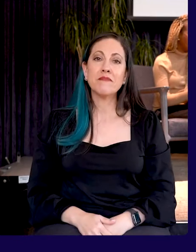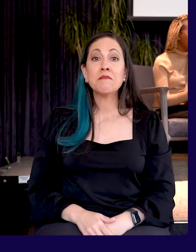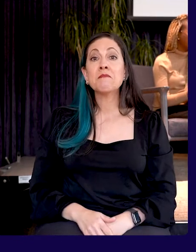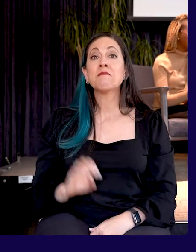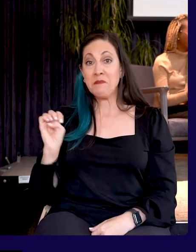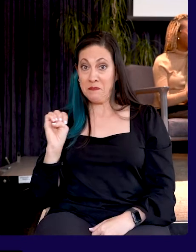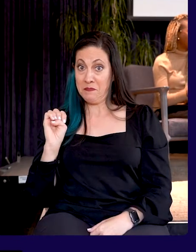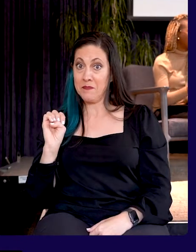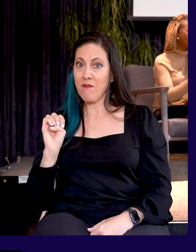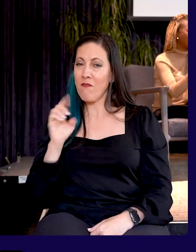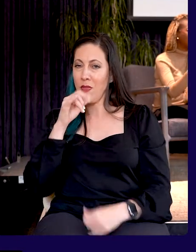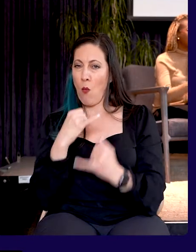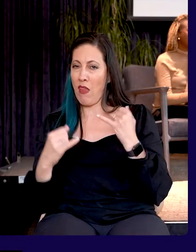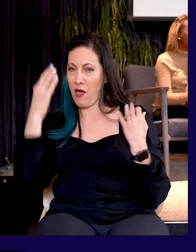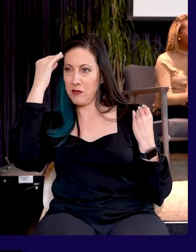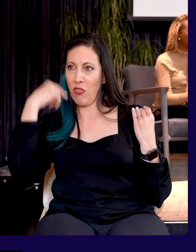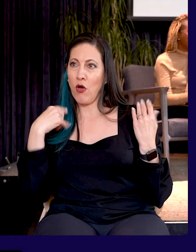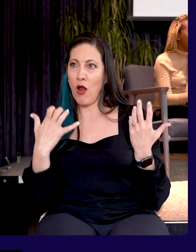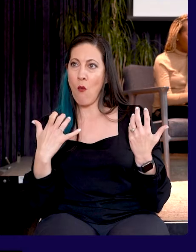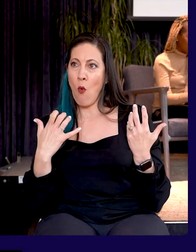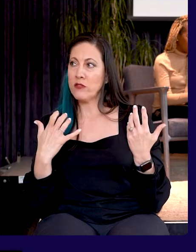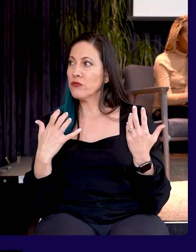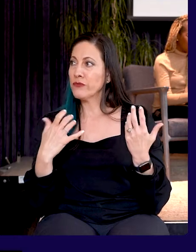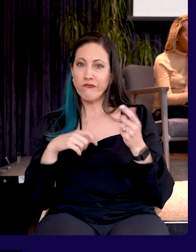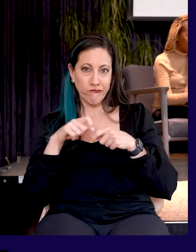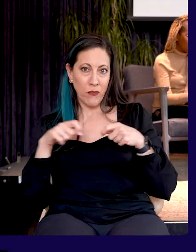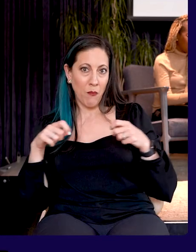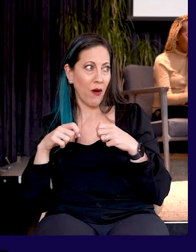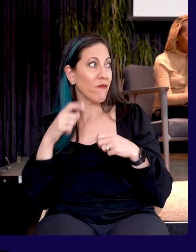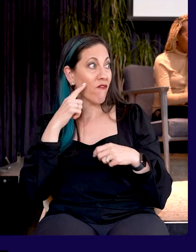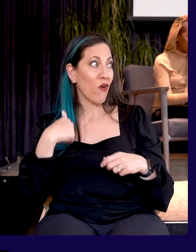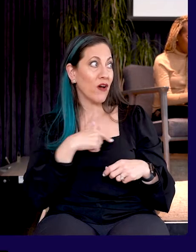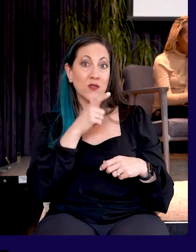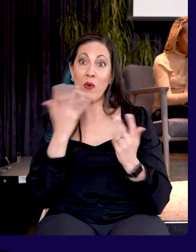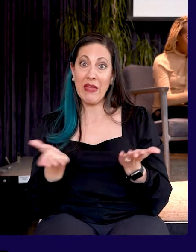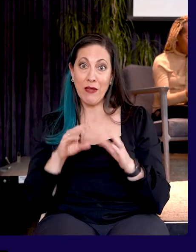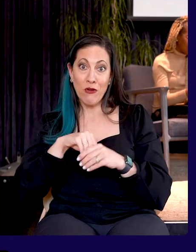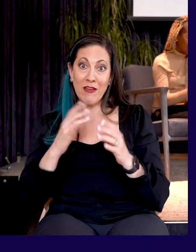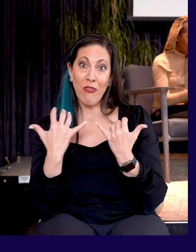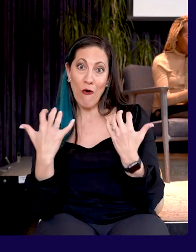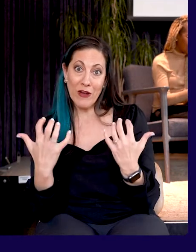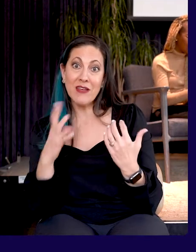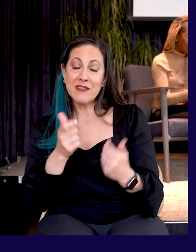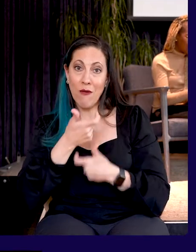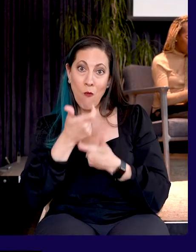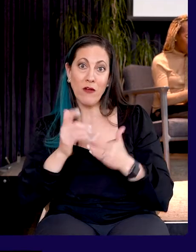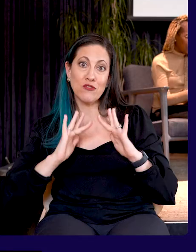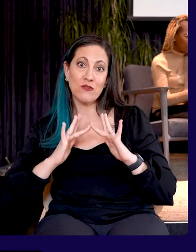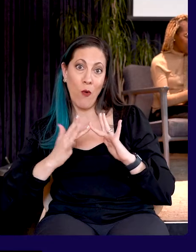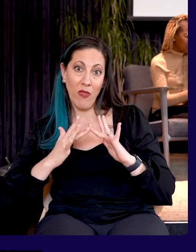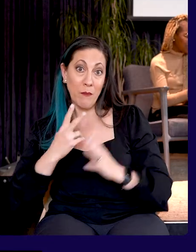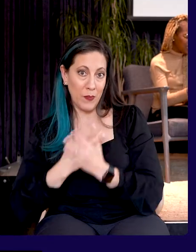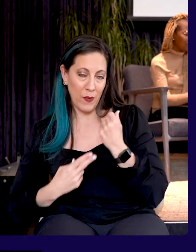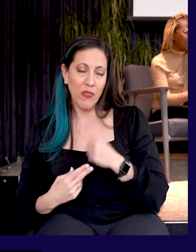want a final thought I want to leave with those of us who are here in the audience and tuning in, and that is, what is a